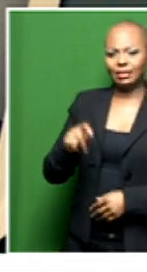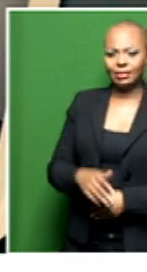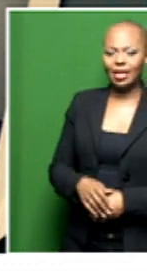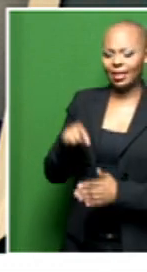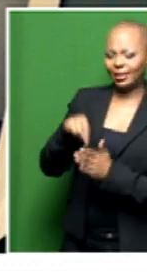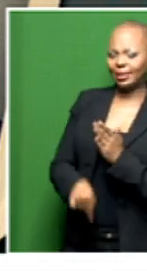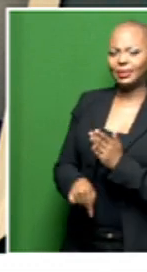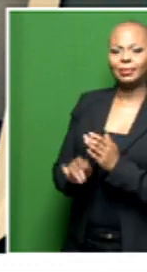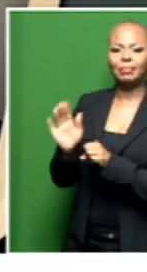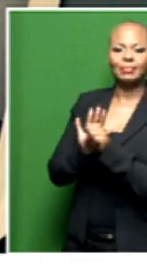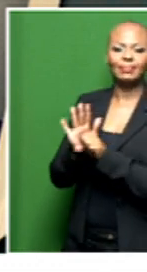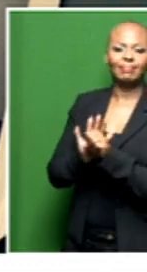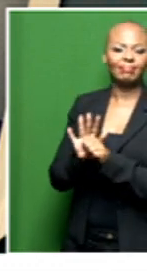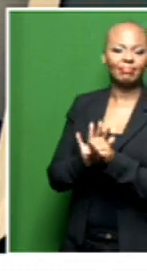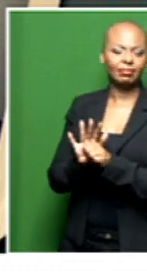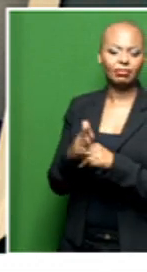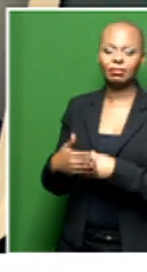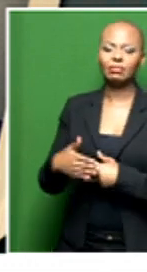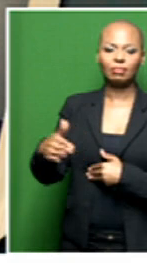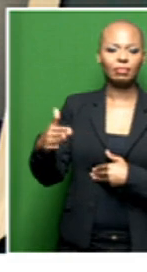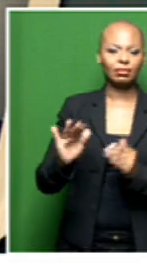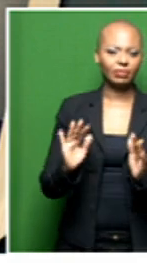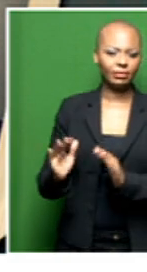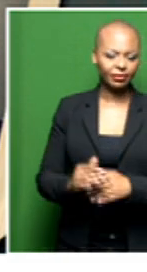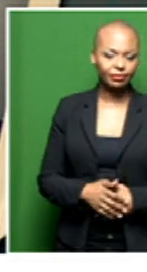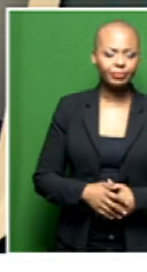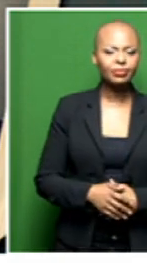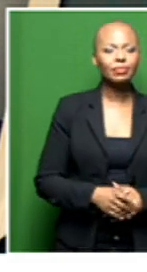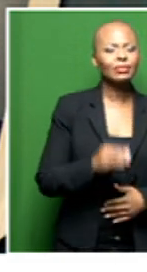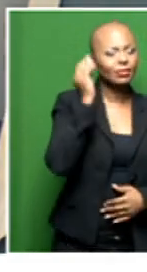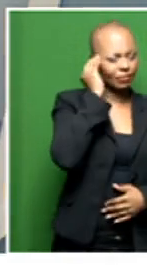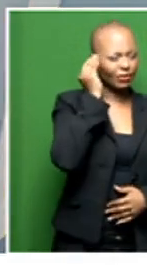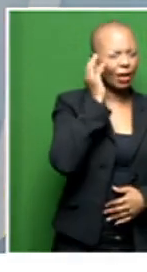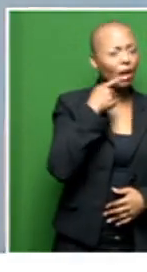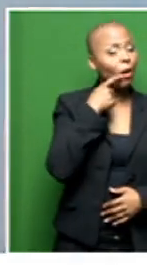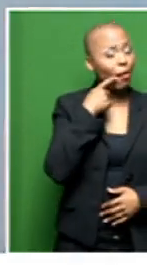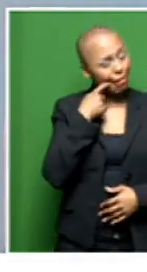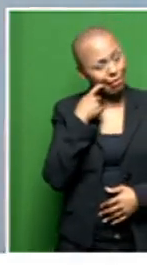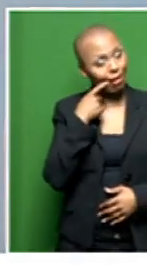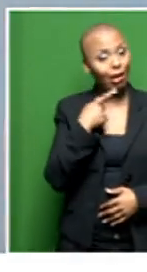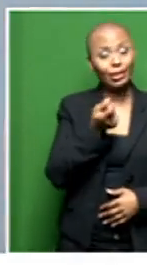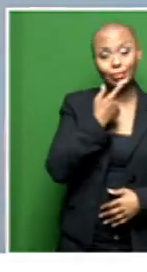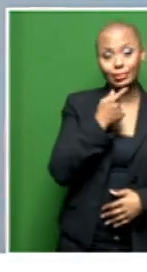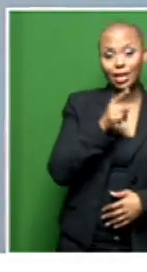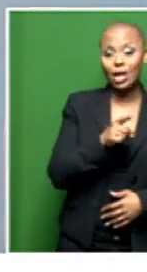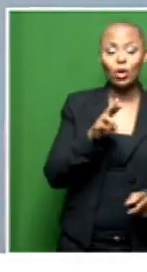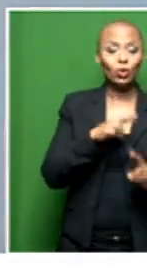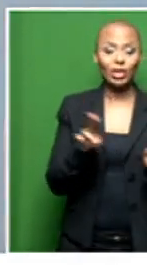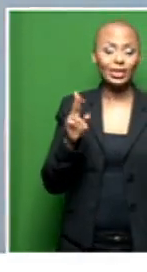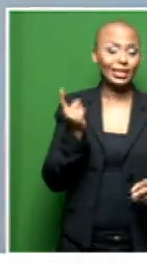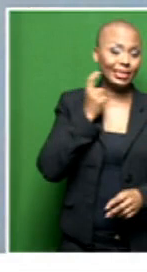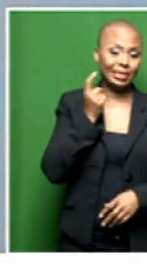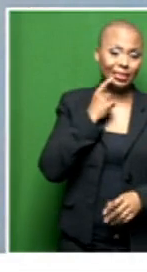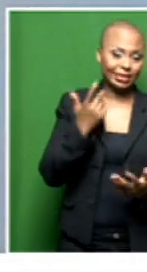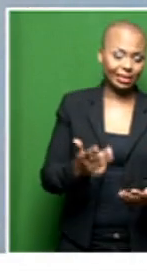So basically, I mean, we all know that addiction is certainly not an easy road.